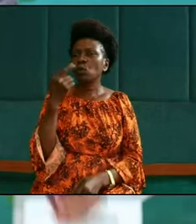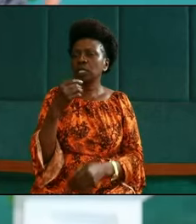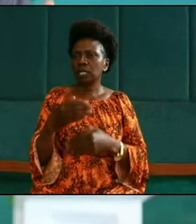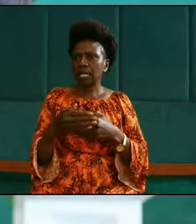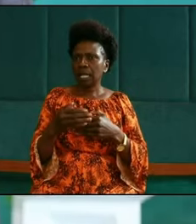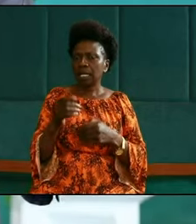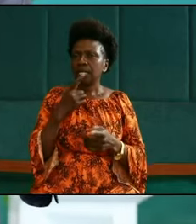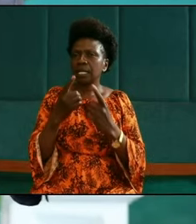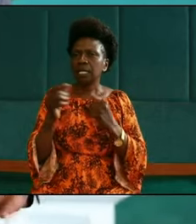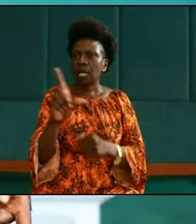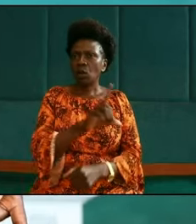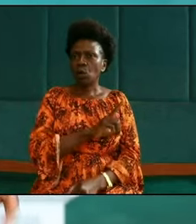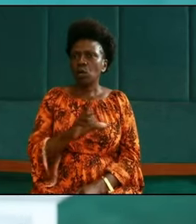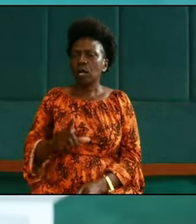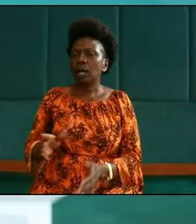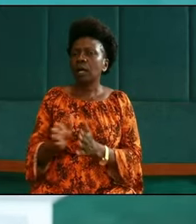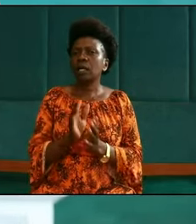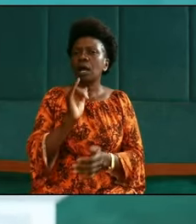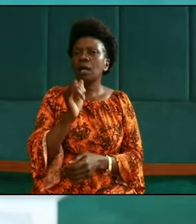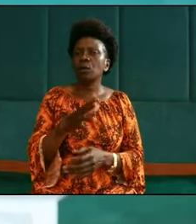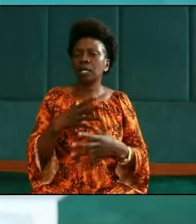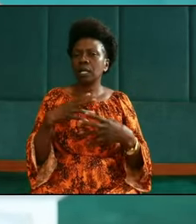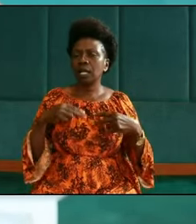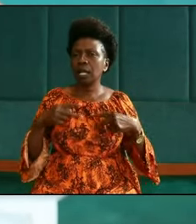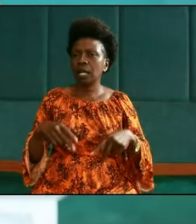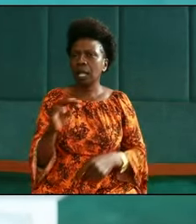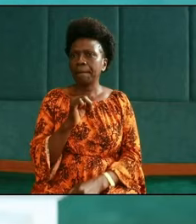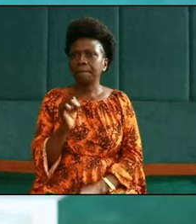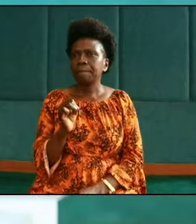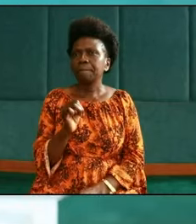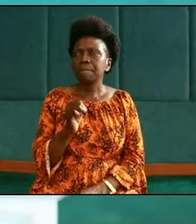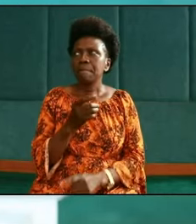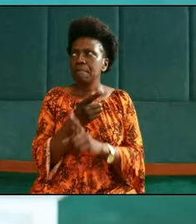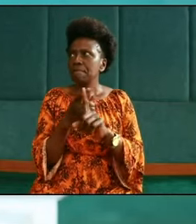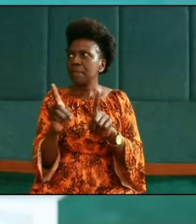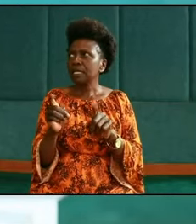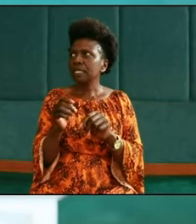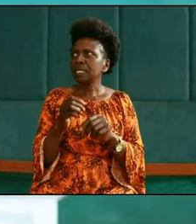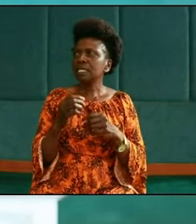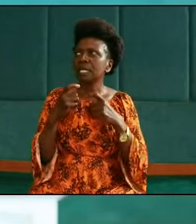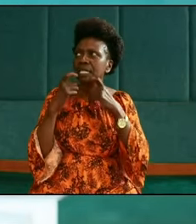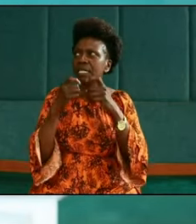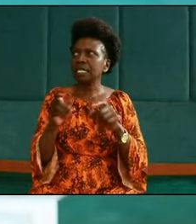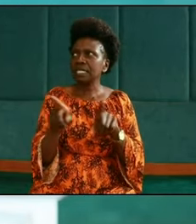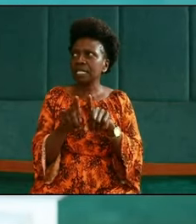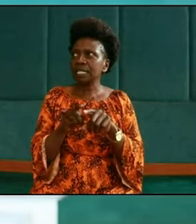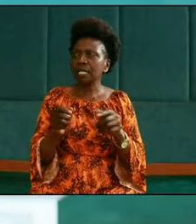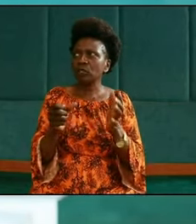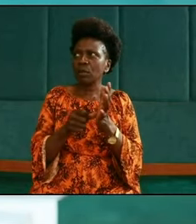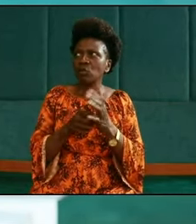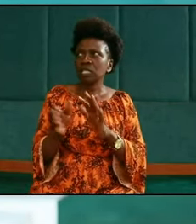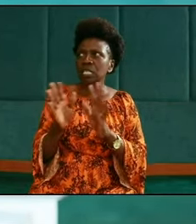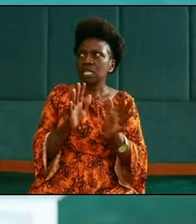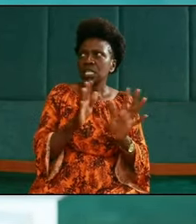near, says the Lord. And I will heal him, but the wicked are like the